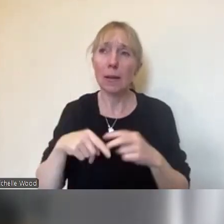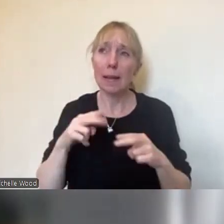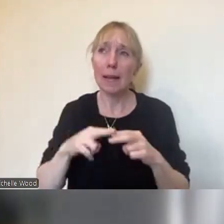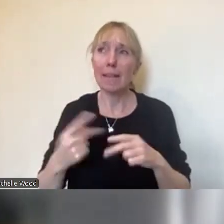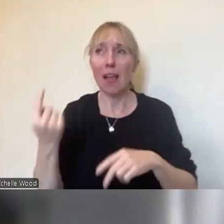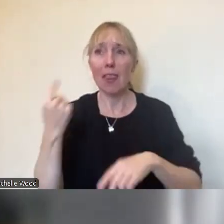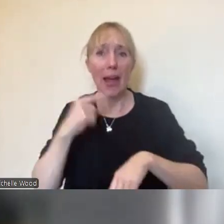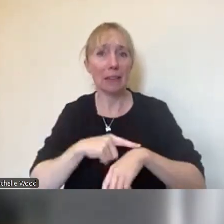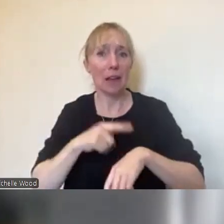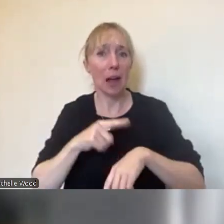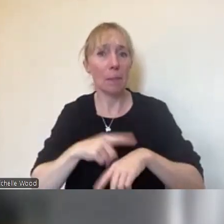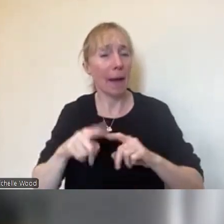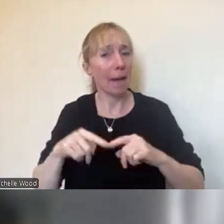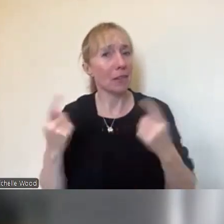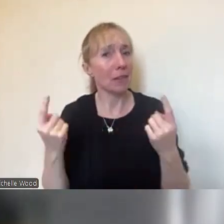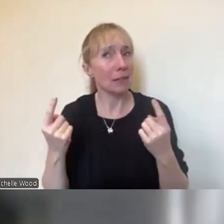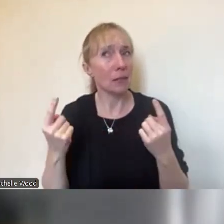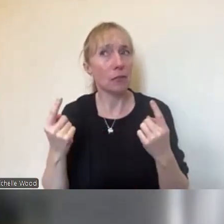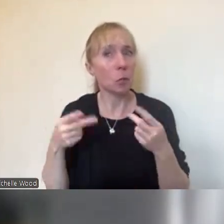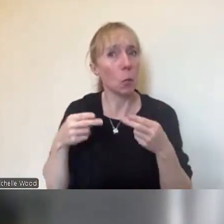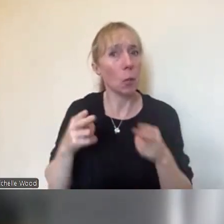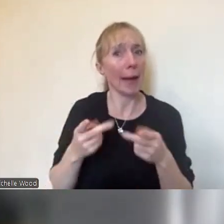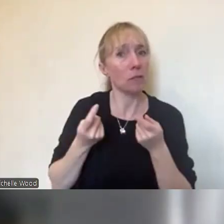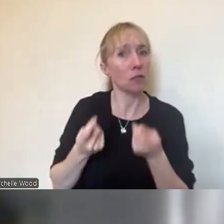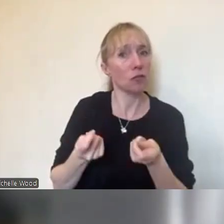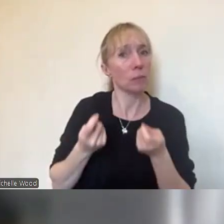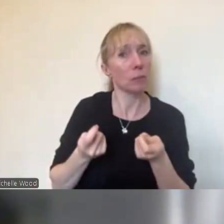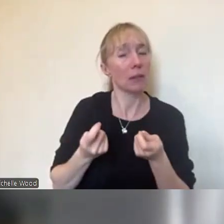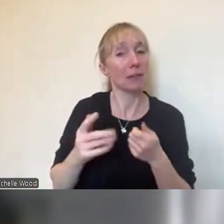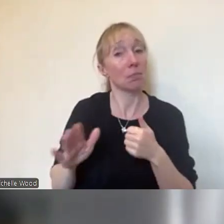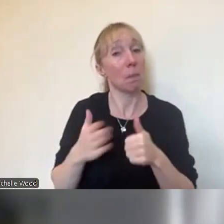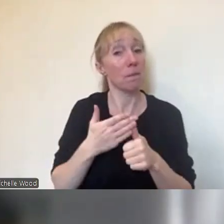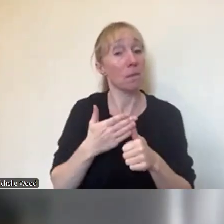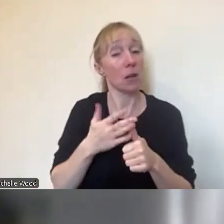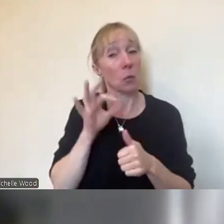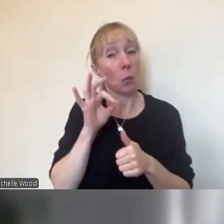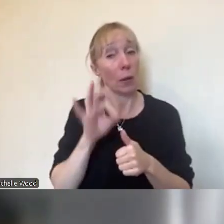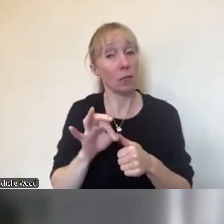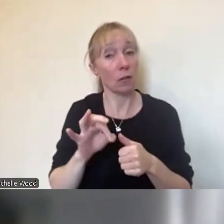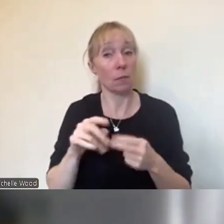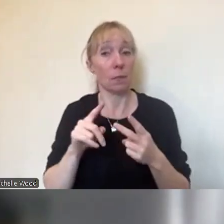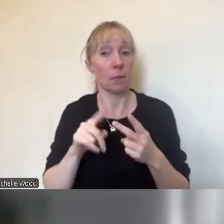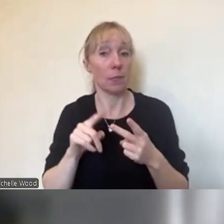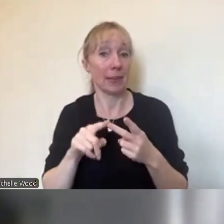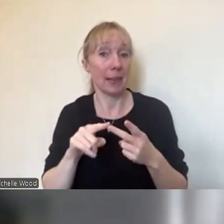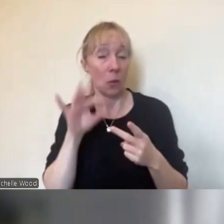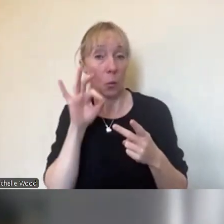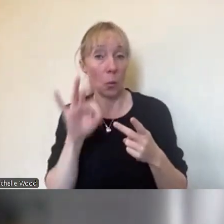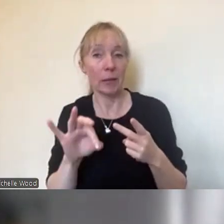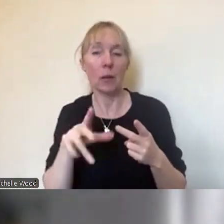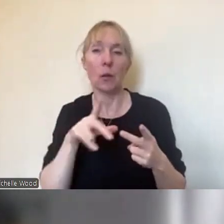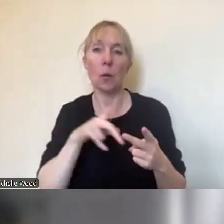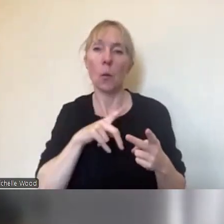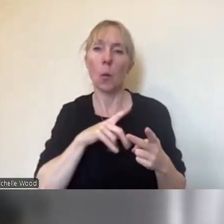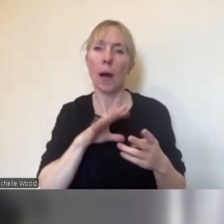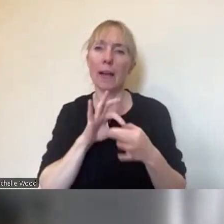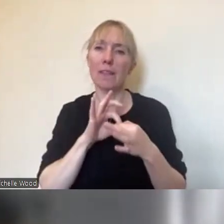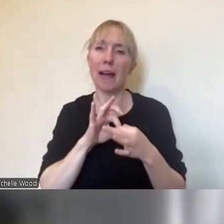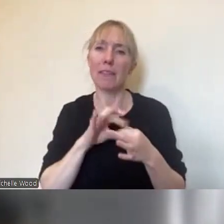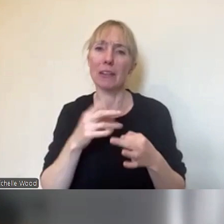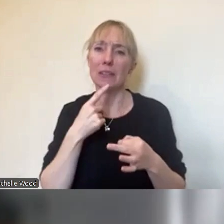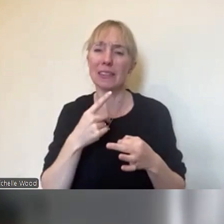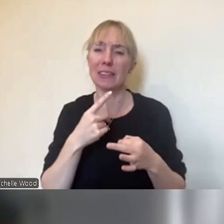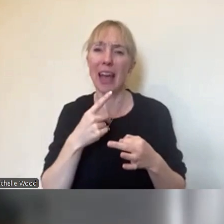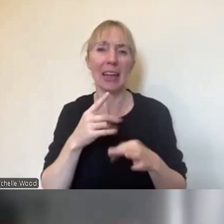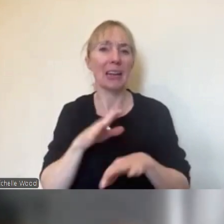at the time. That's my first question. My second question is, why is it relevant to refer to people as